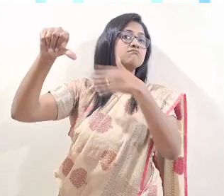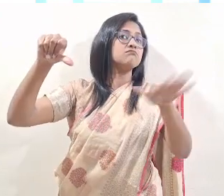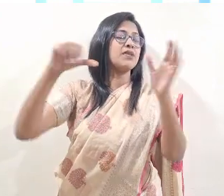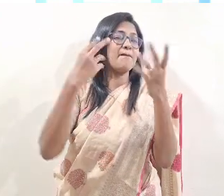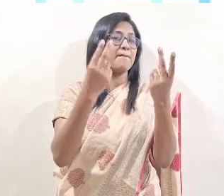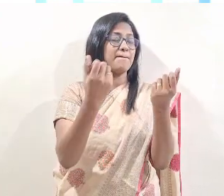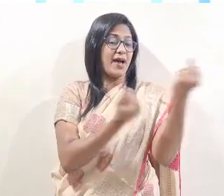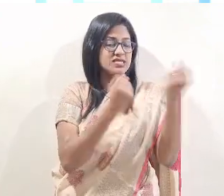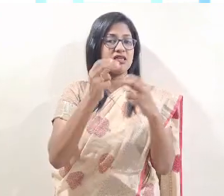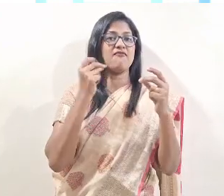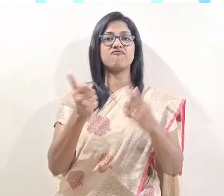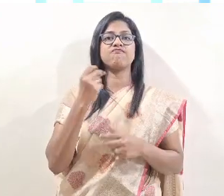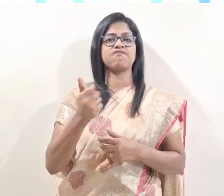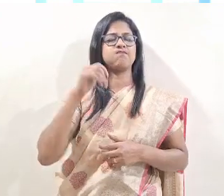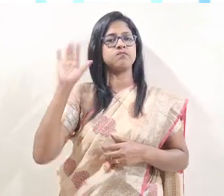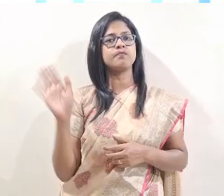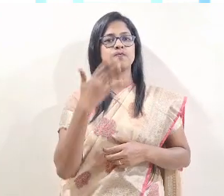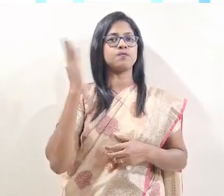buses immediately go.